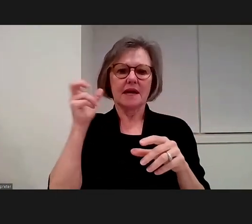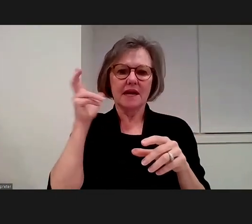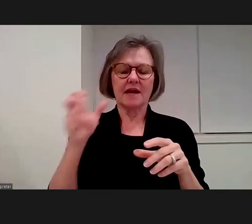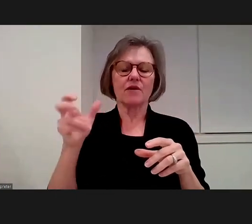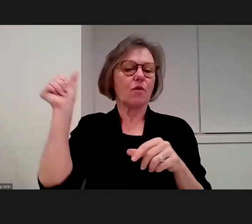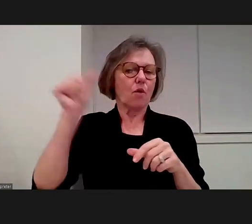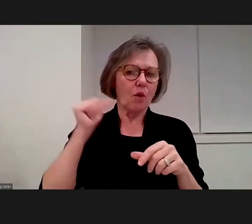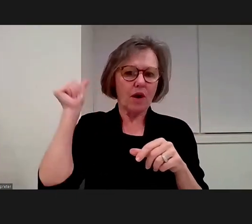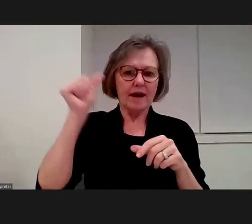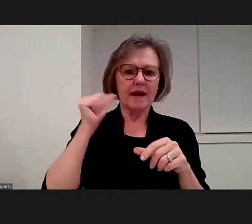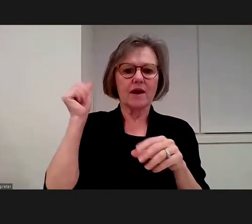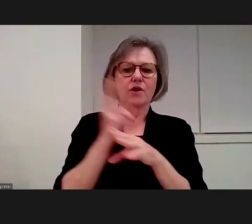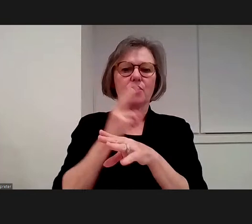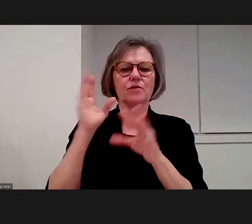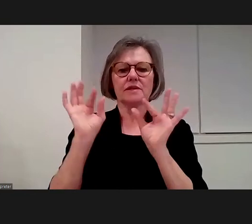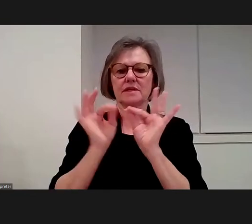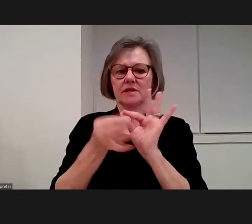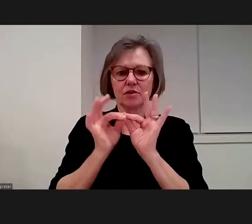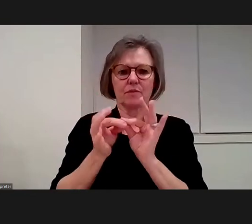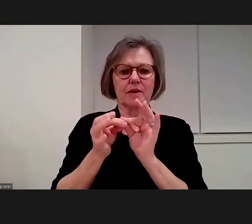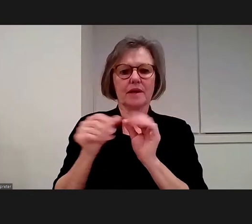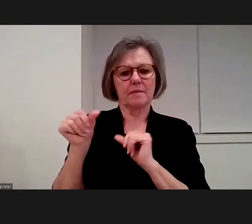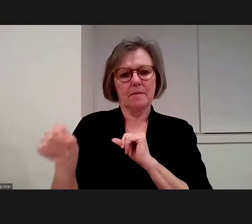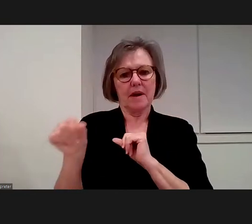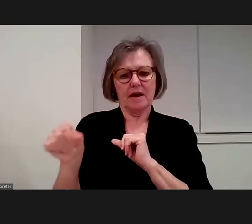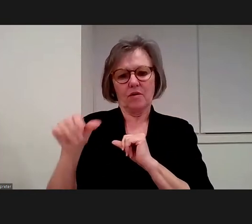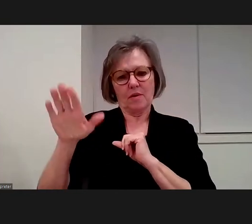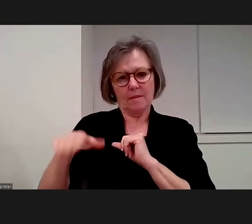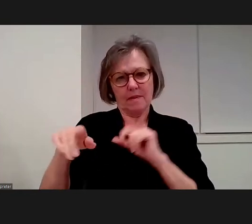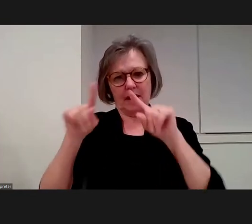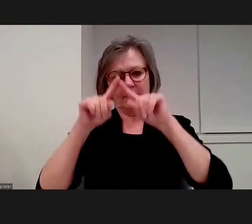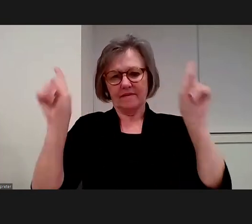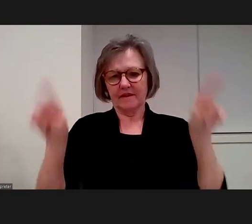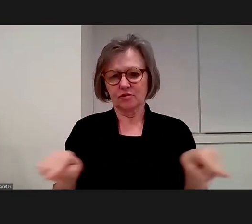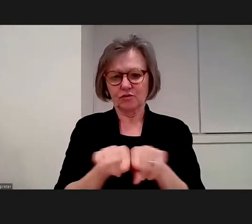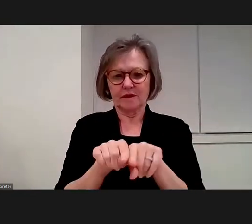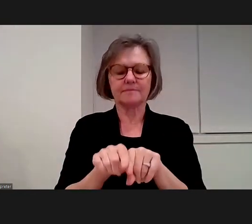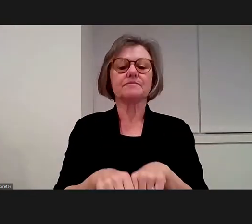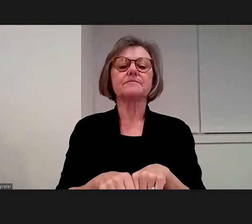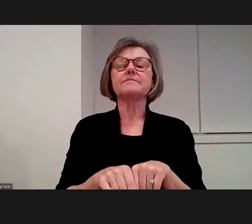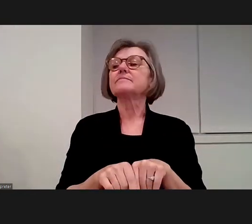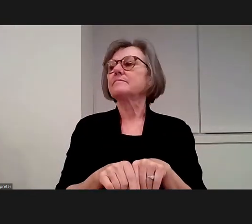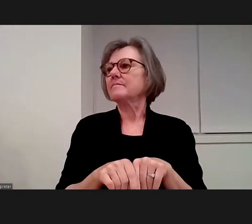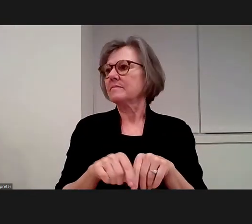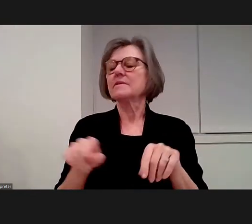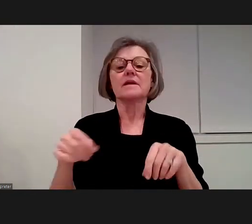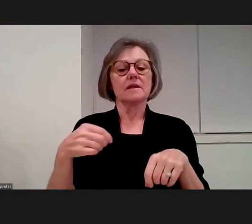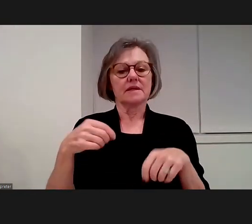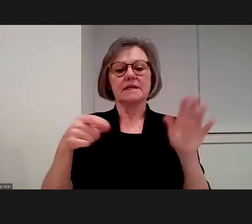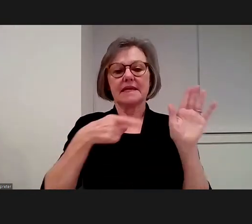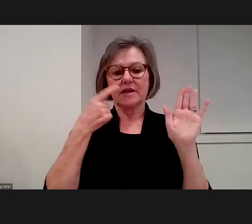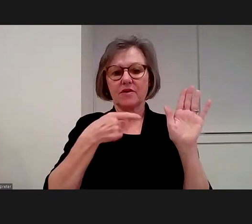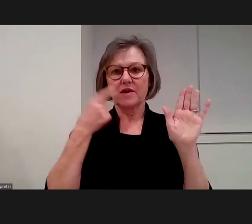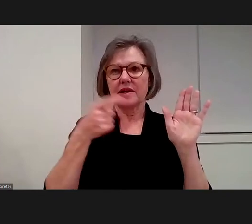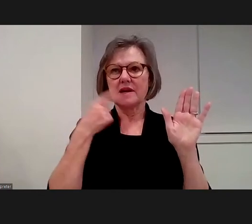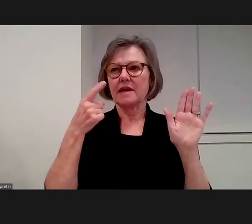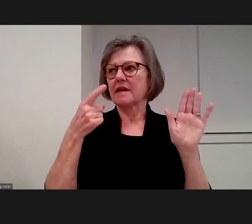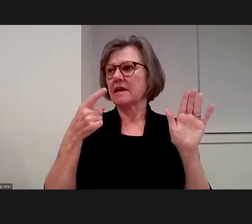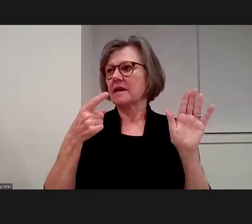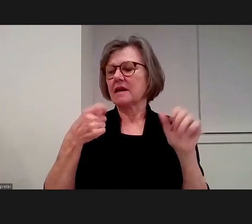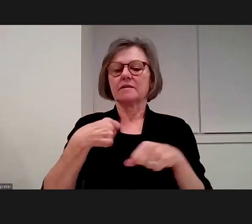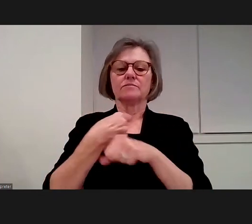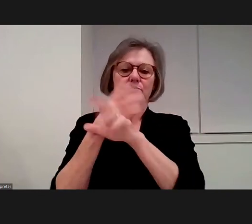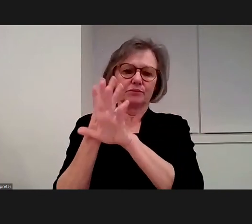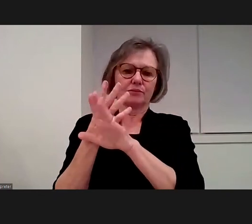audio, use the interpretation button on the bottom of the screen. We are conducting this hearing in a hybrid